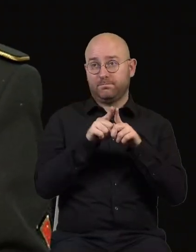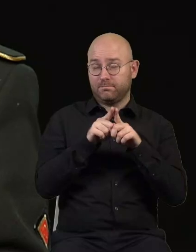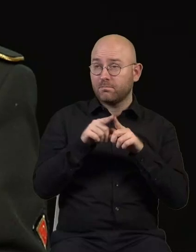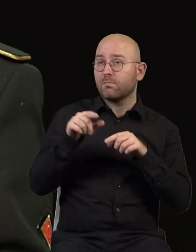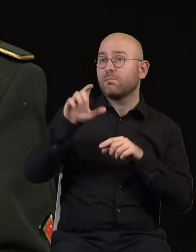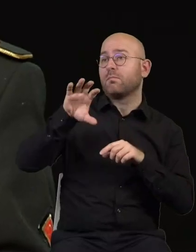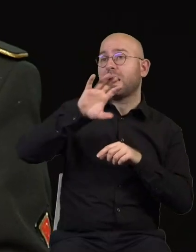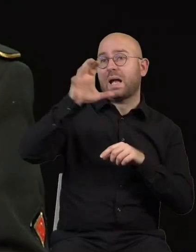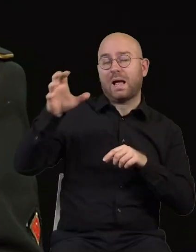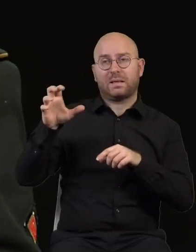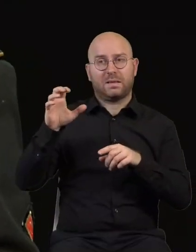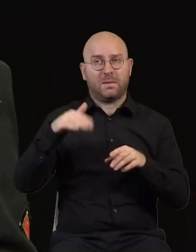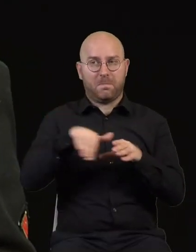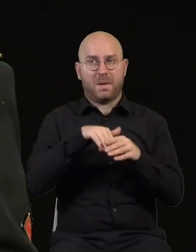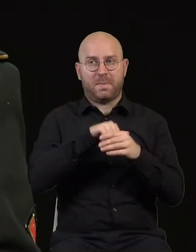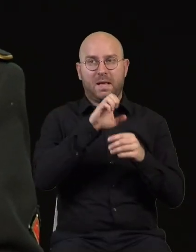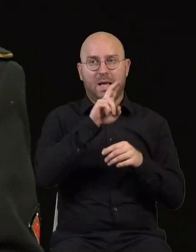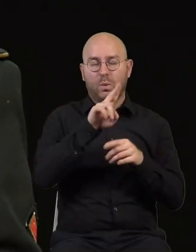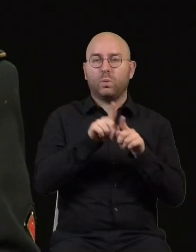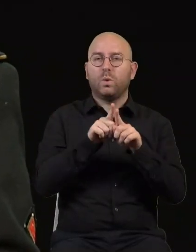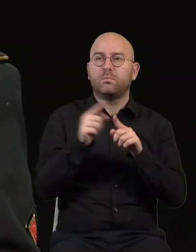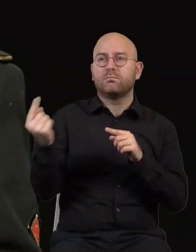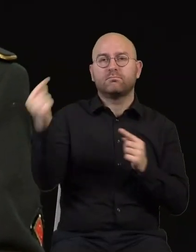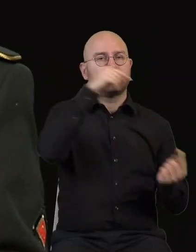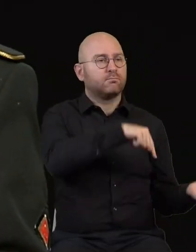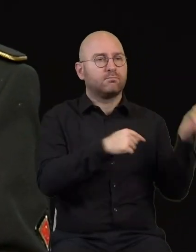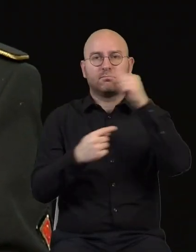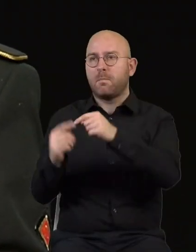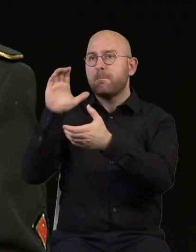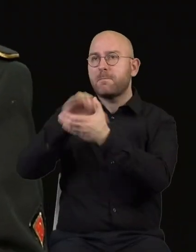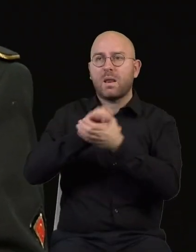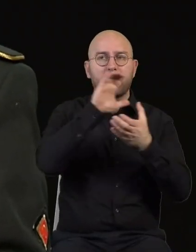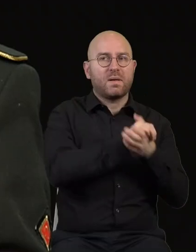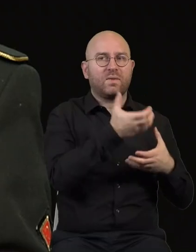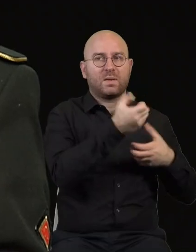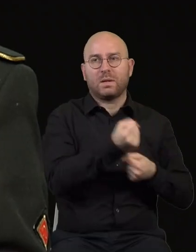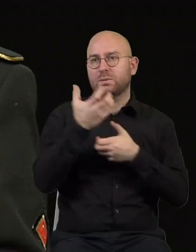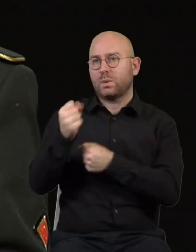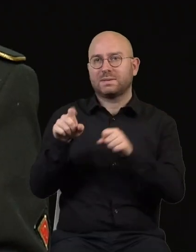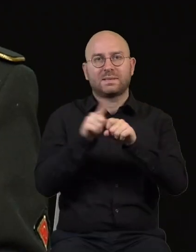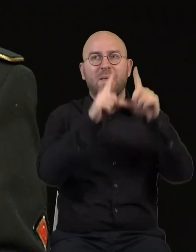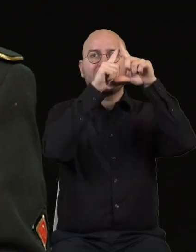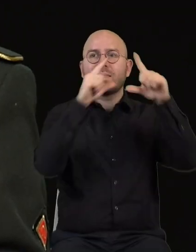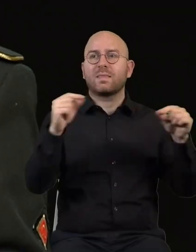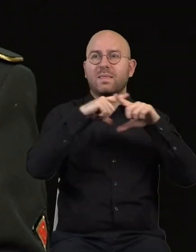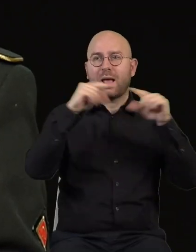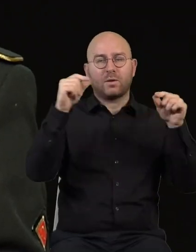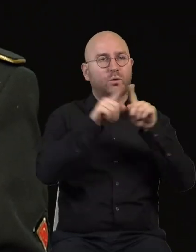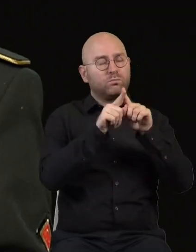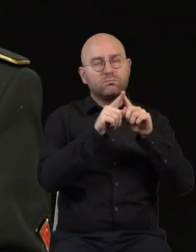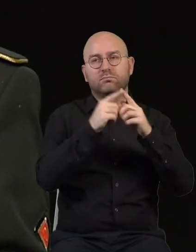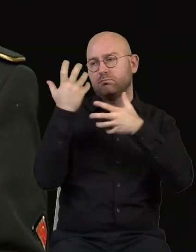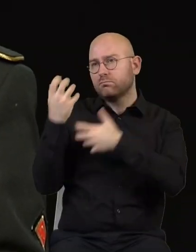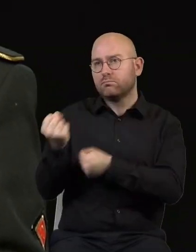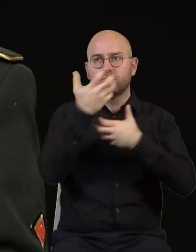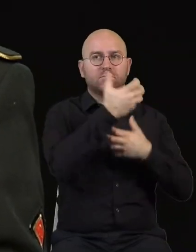have, with NATO, with everyone involved. Think in ends, ways, means. In the military, we think in ends, ways,